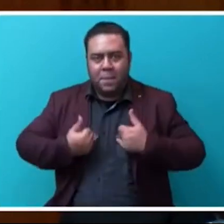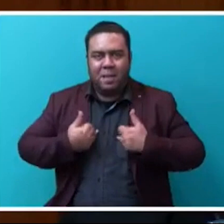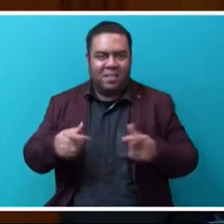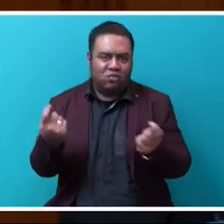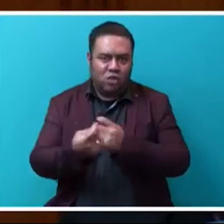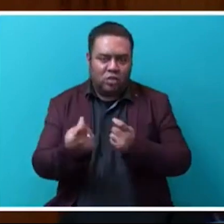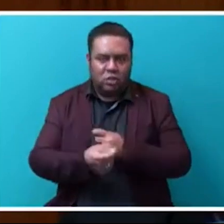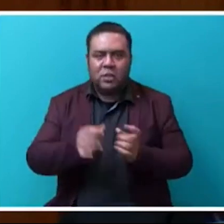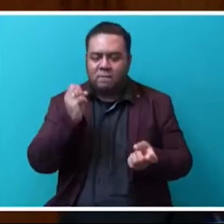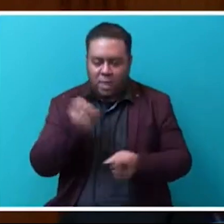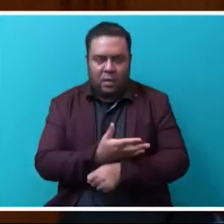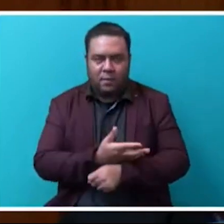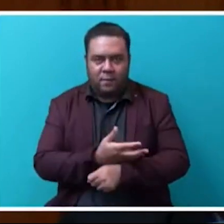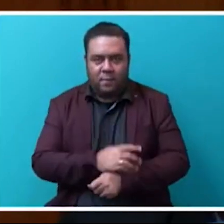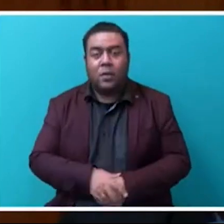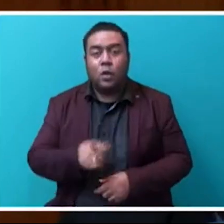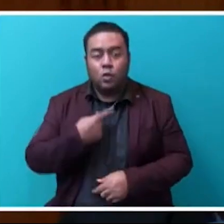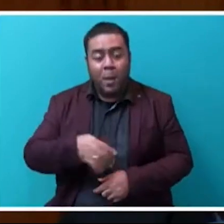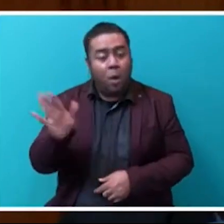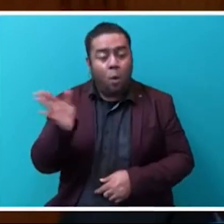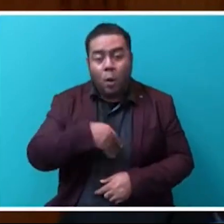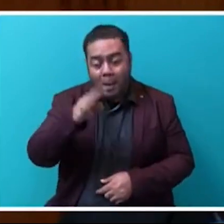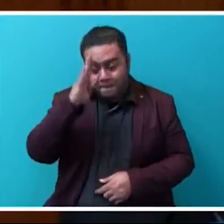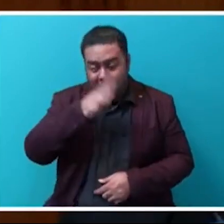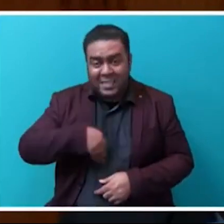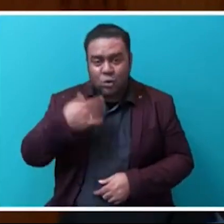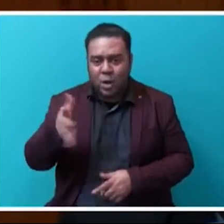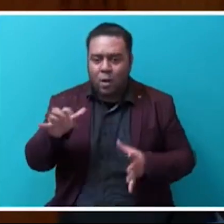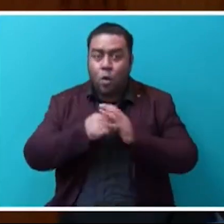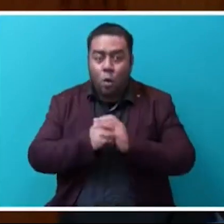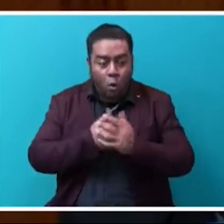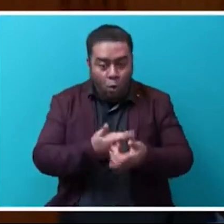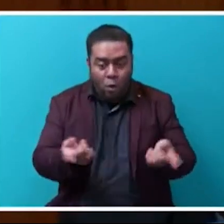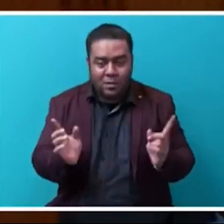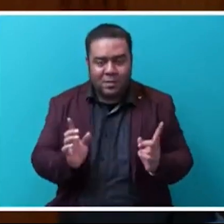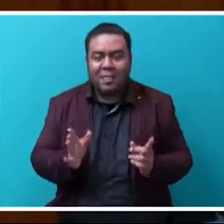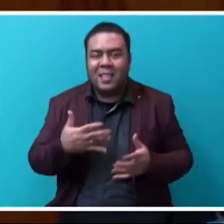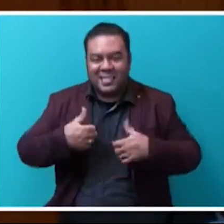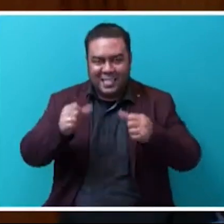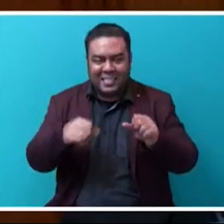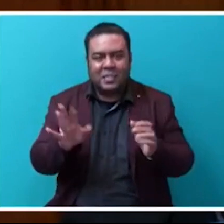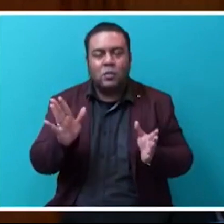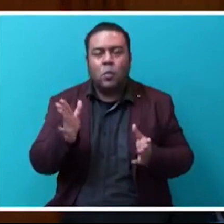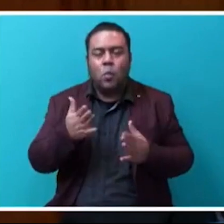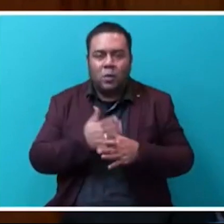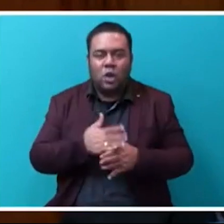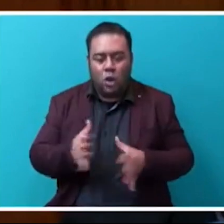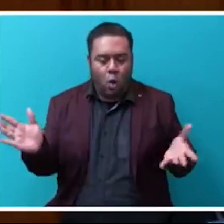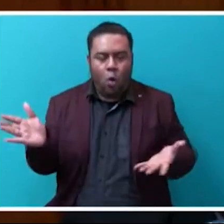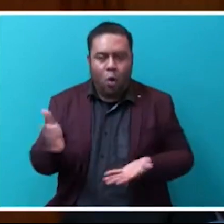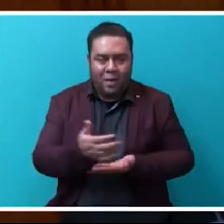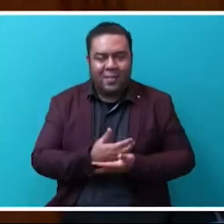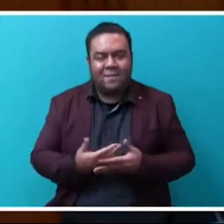changes effectively. To my own ministerial colleagues, the success of this legislation hinges on our collective